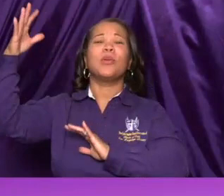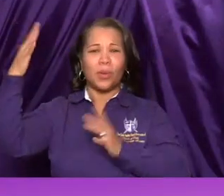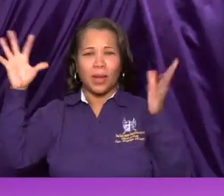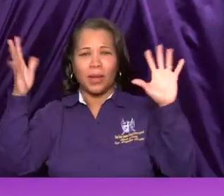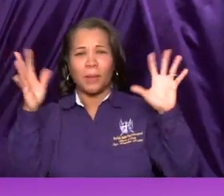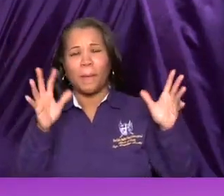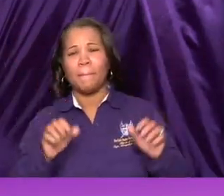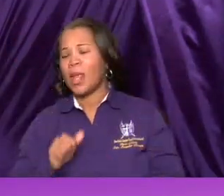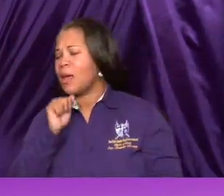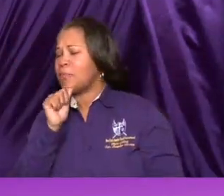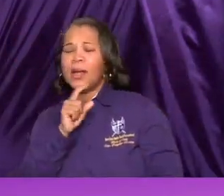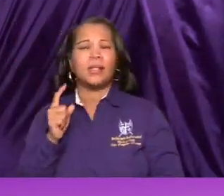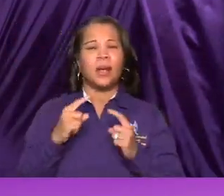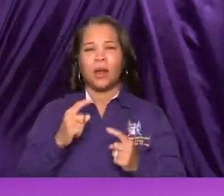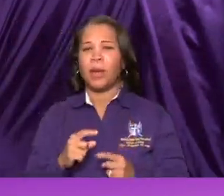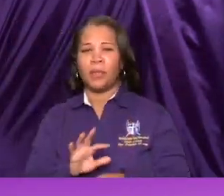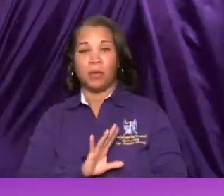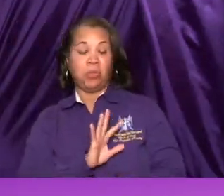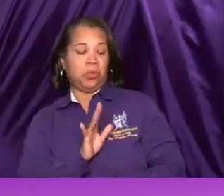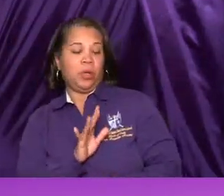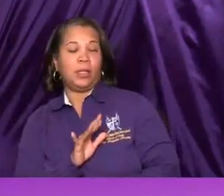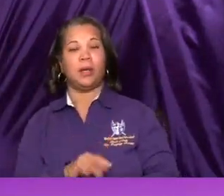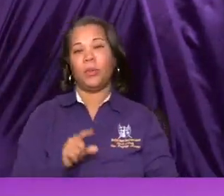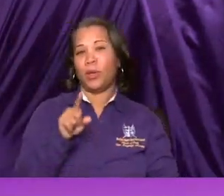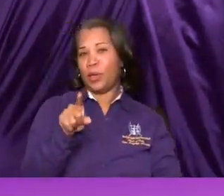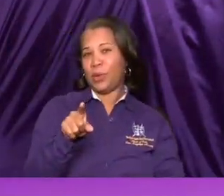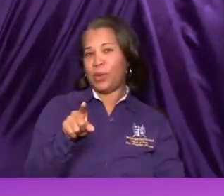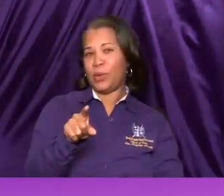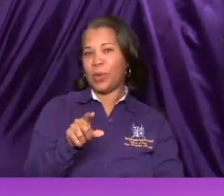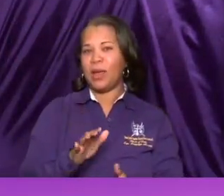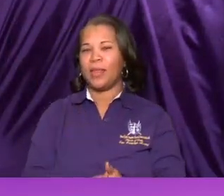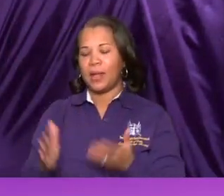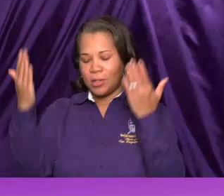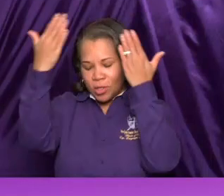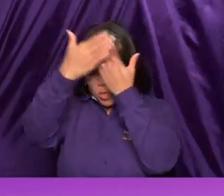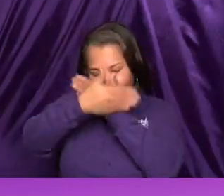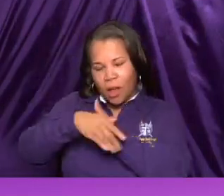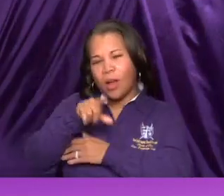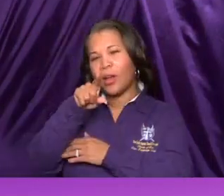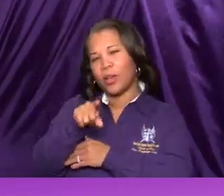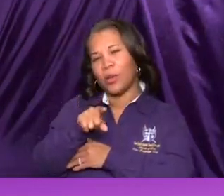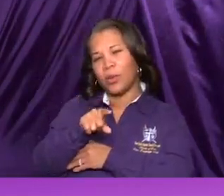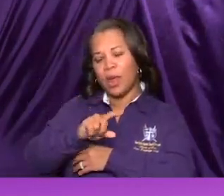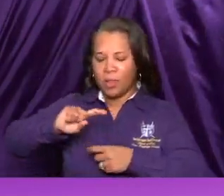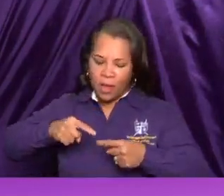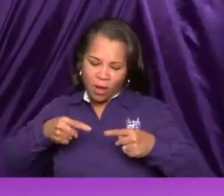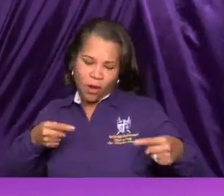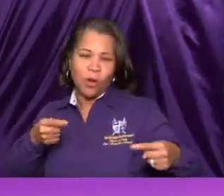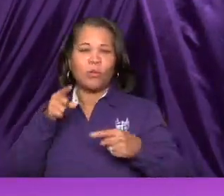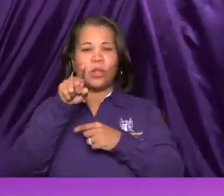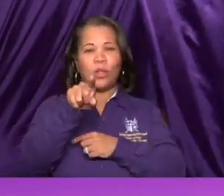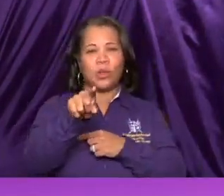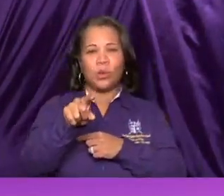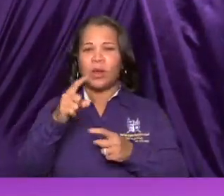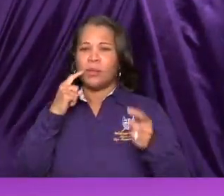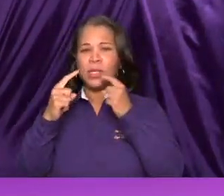And I'm not talking about that dressed up you. I'm talking about that dark you, that torn down you. I'm